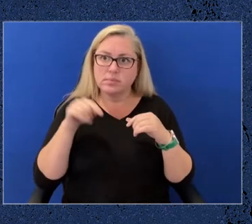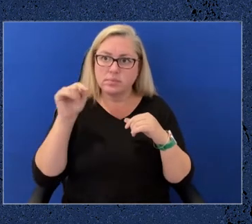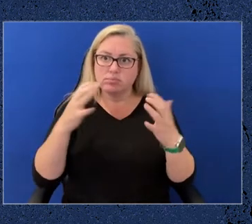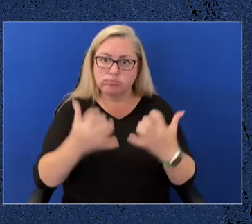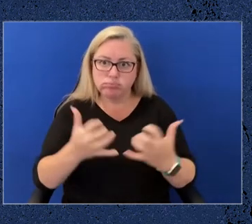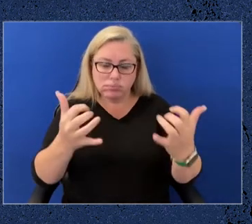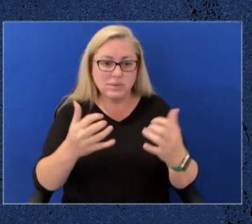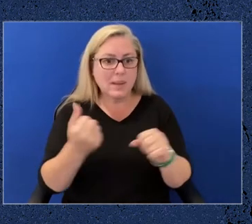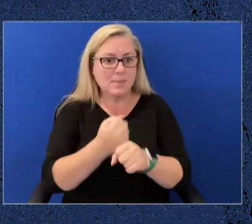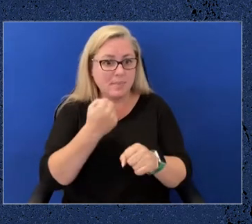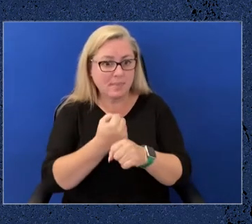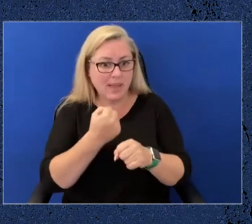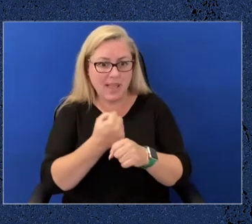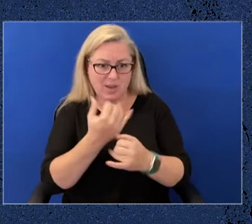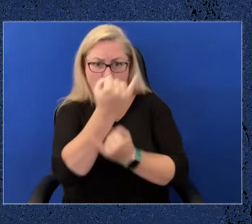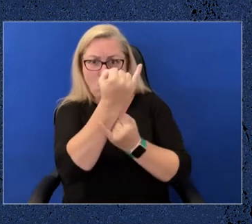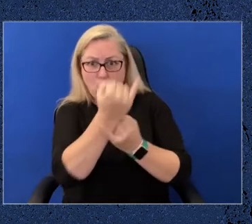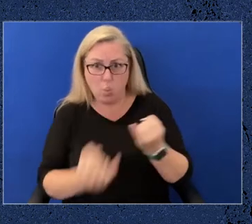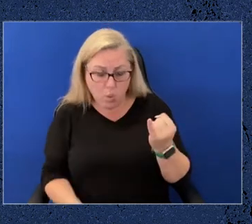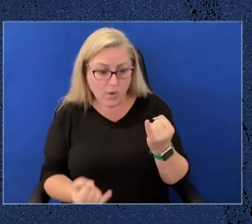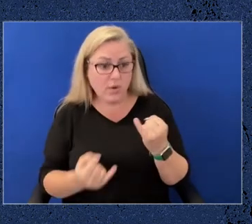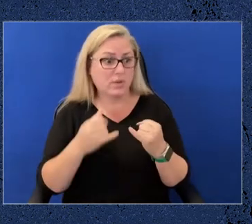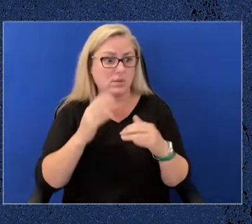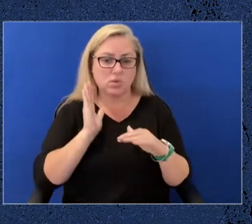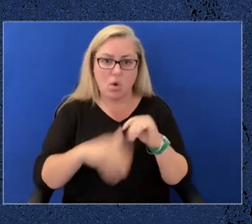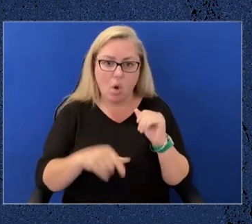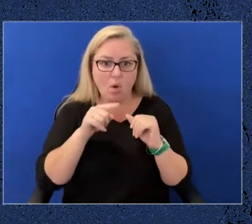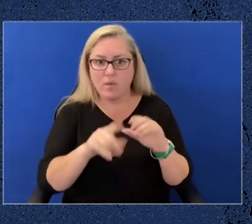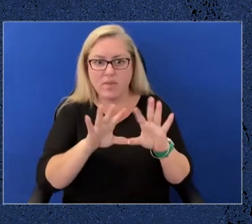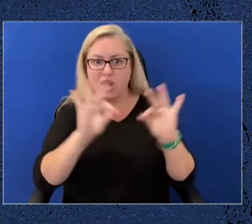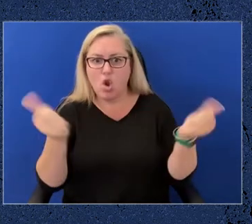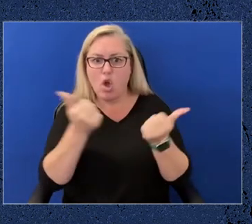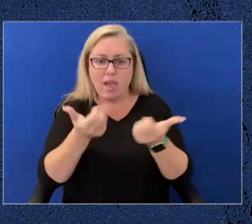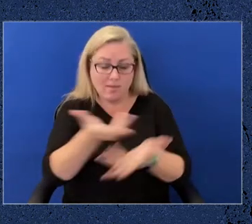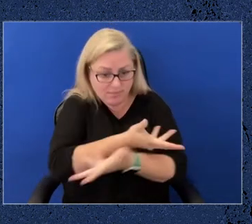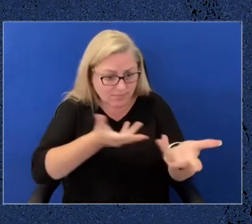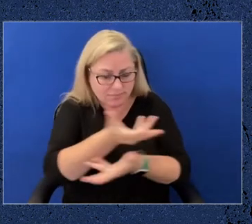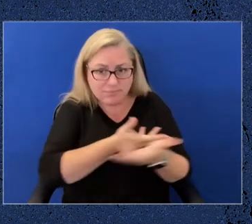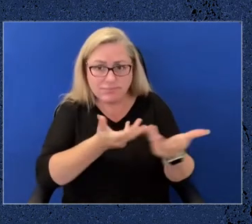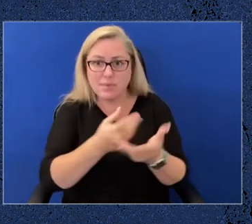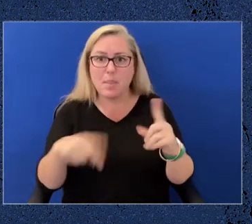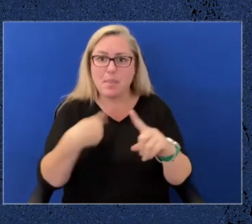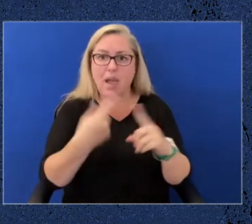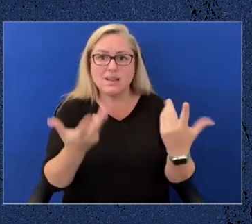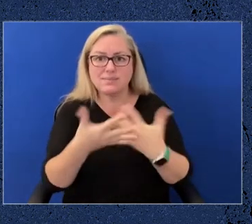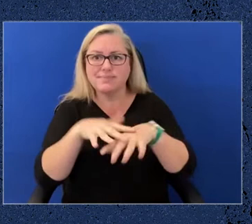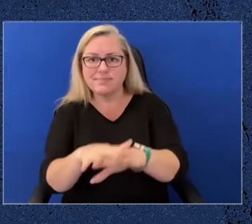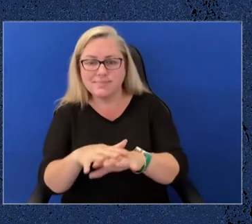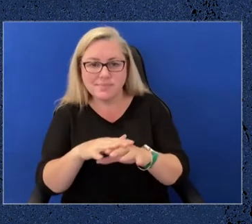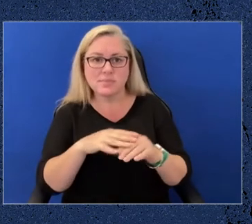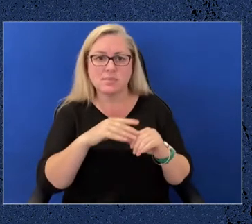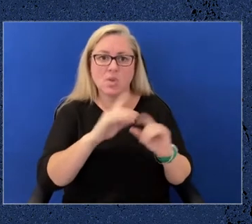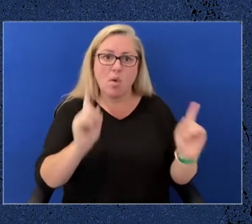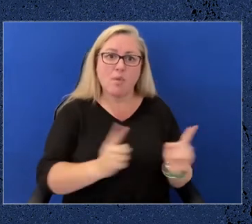the detriment already caused by the lack of conversation and intersection. So to close,